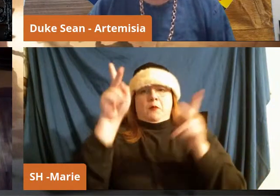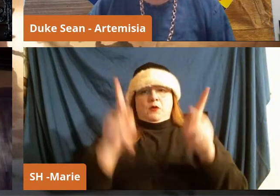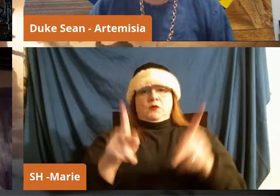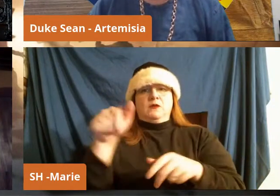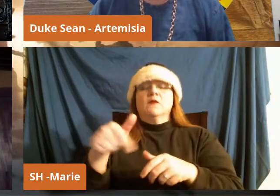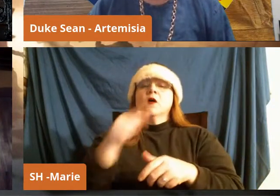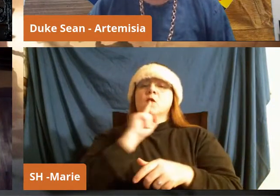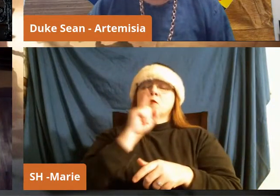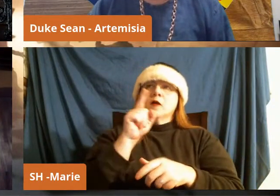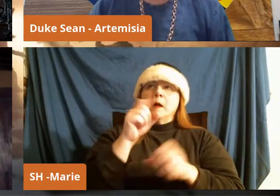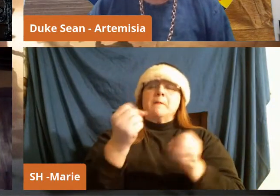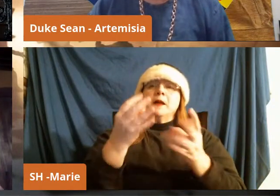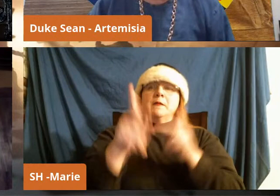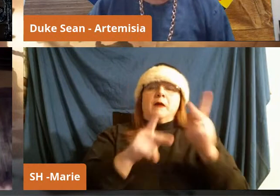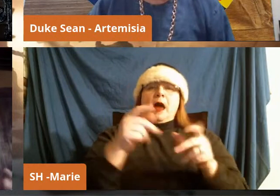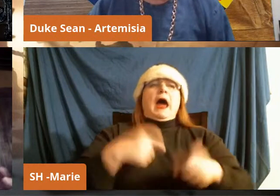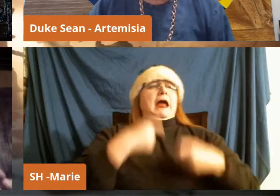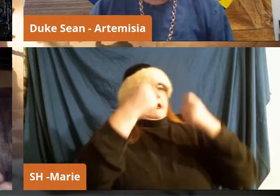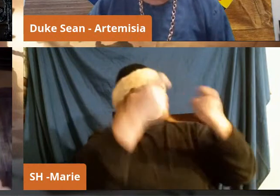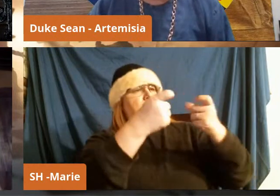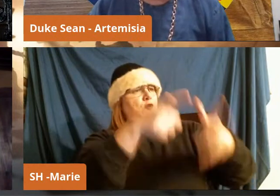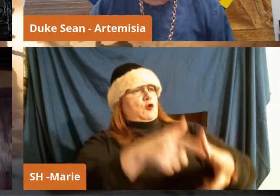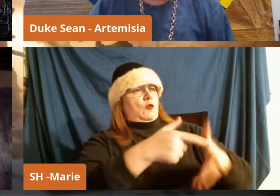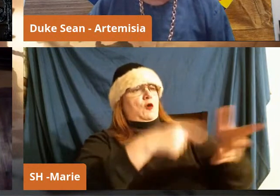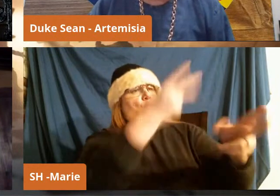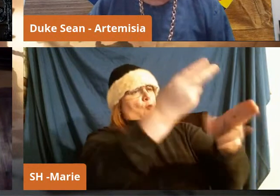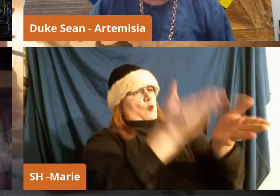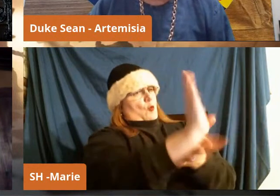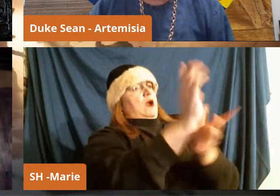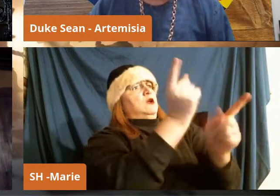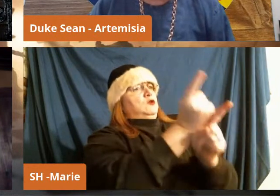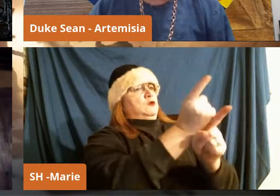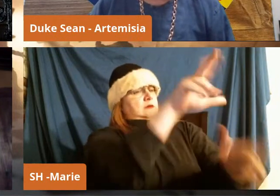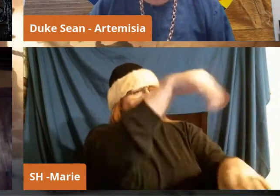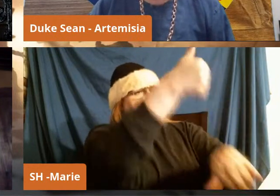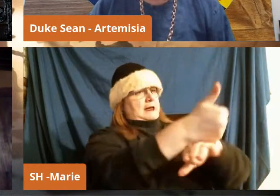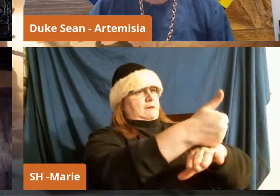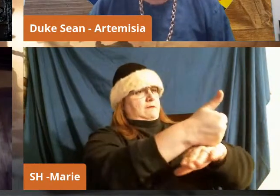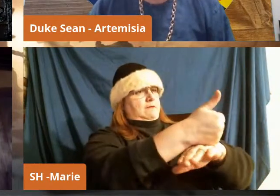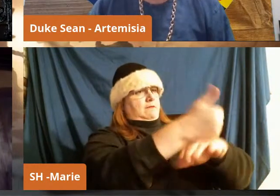Frequently townspeople. I grant you, the right to set up shop in this area.